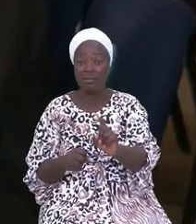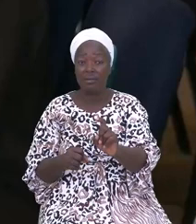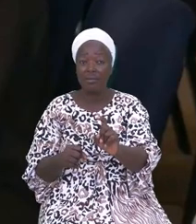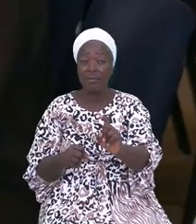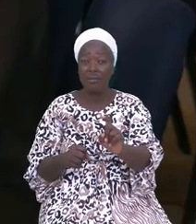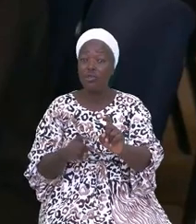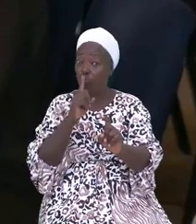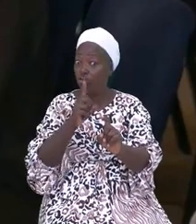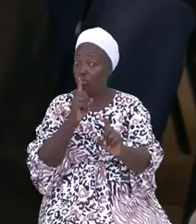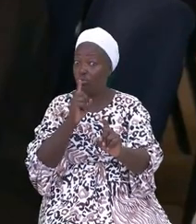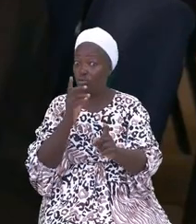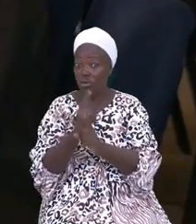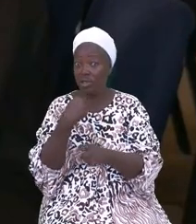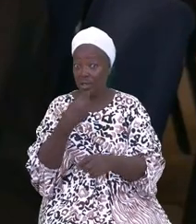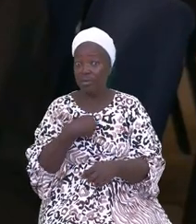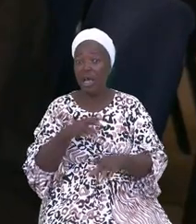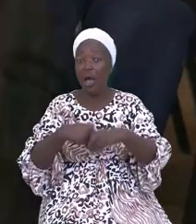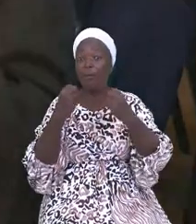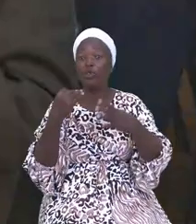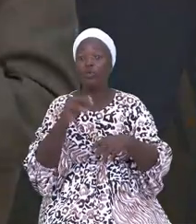Really, really? How much of your needs?